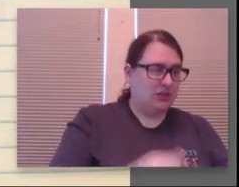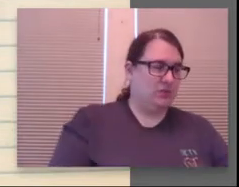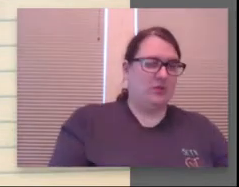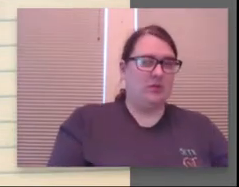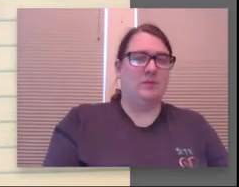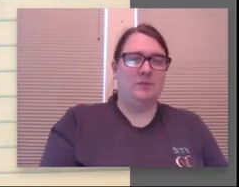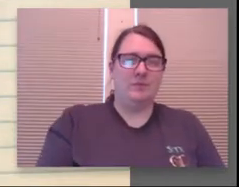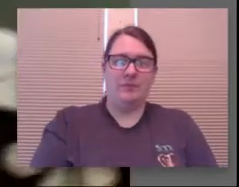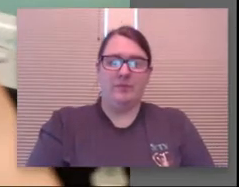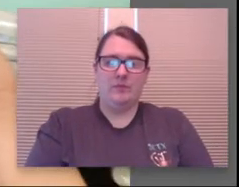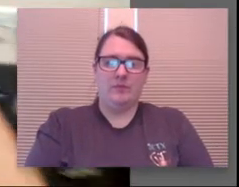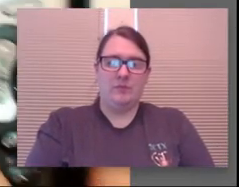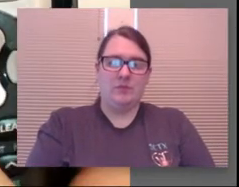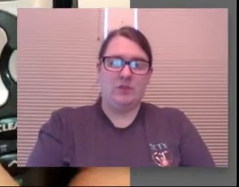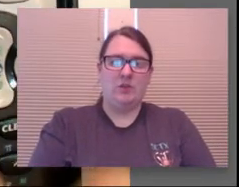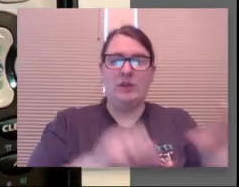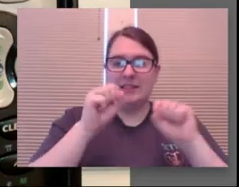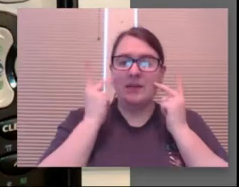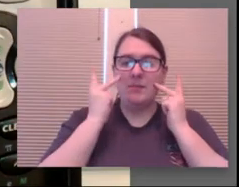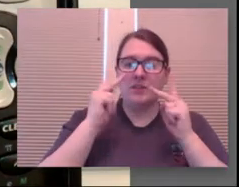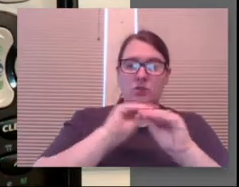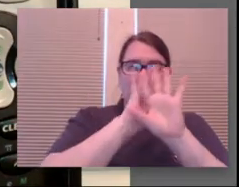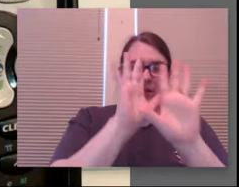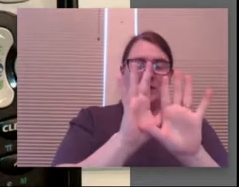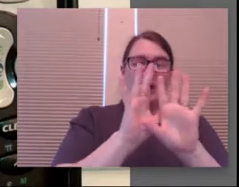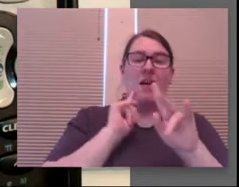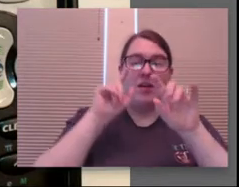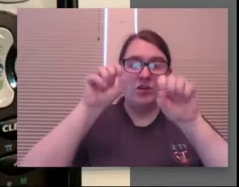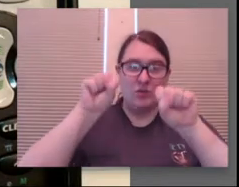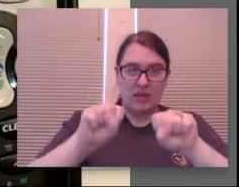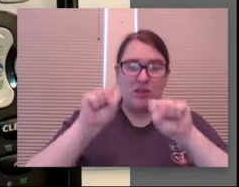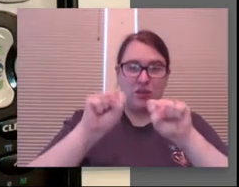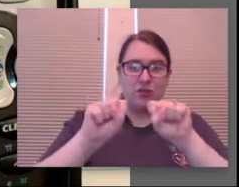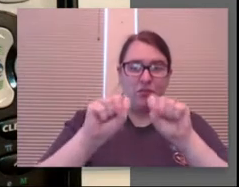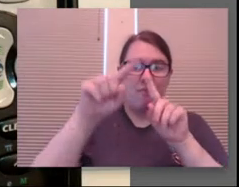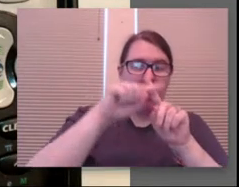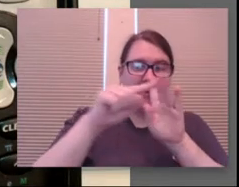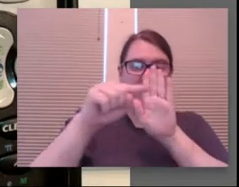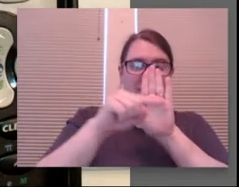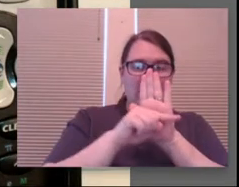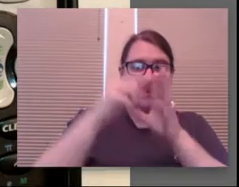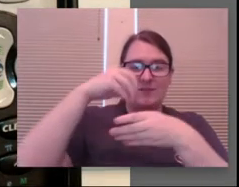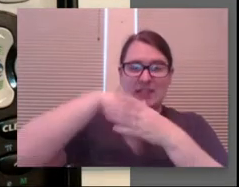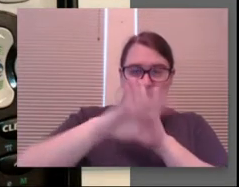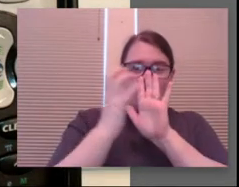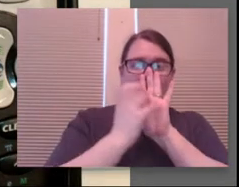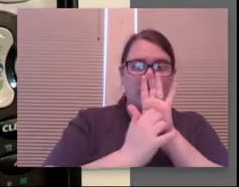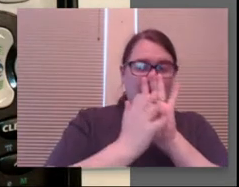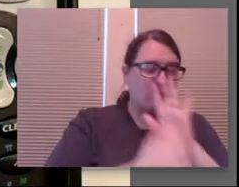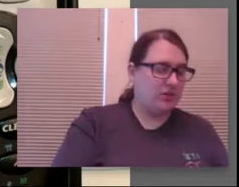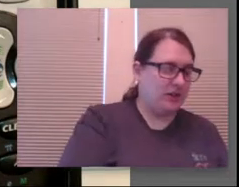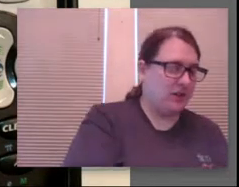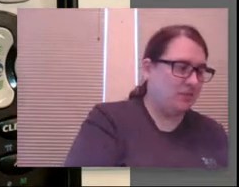remind you so you can see my screen. You can do positive and negatives in